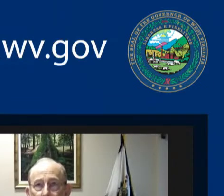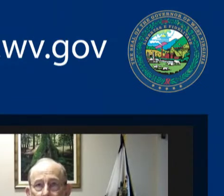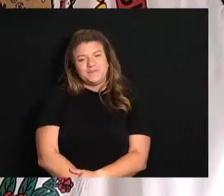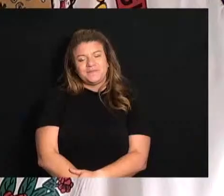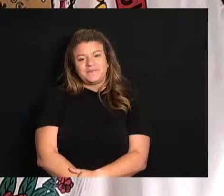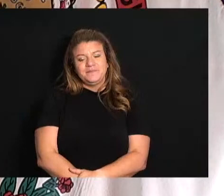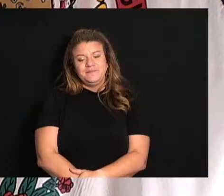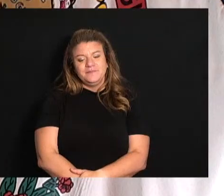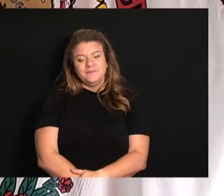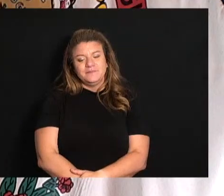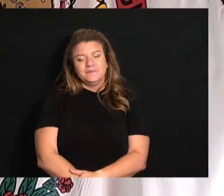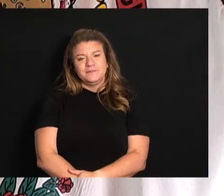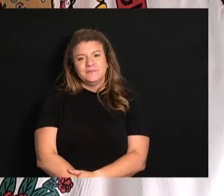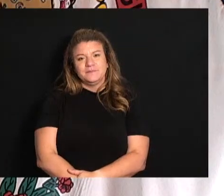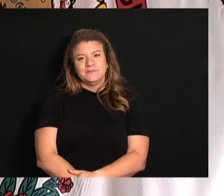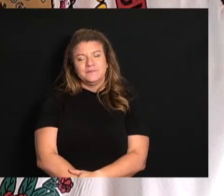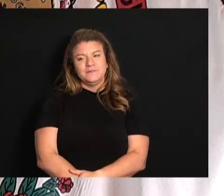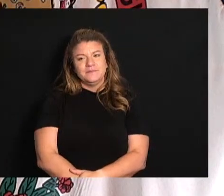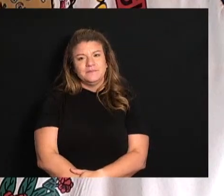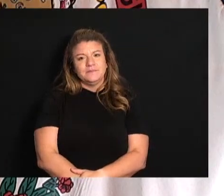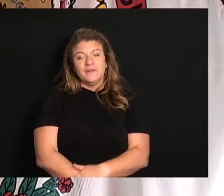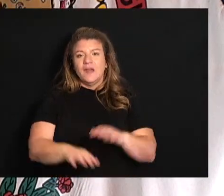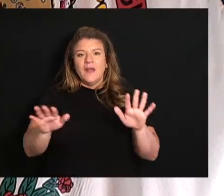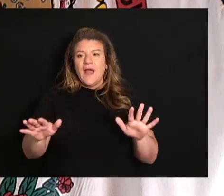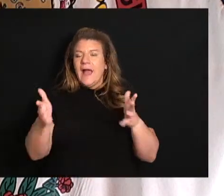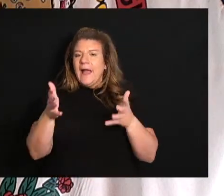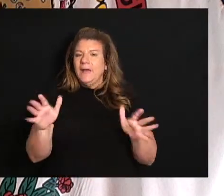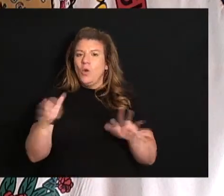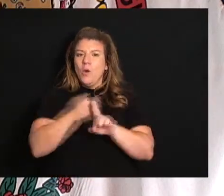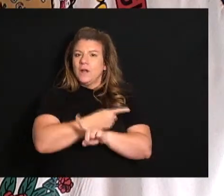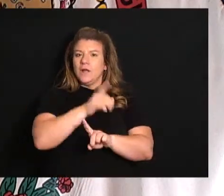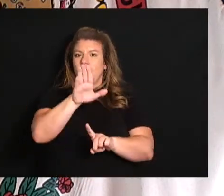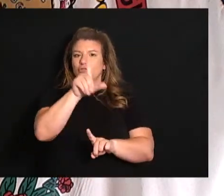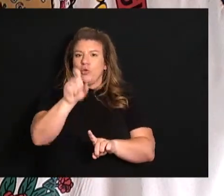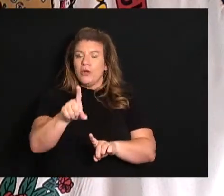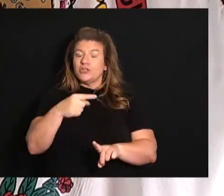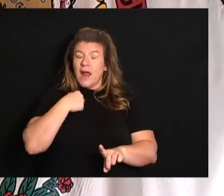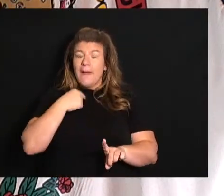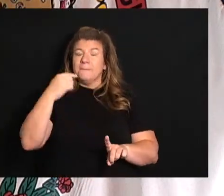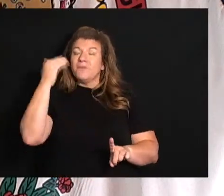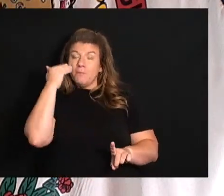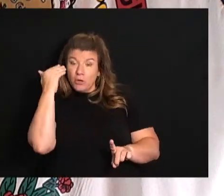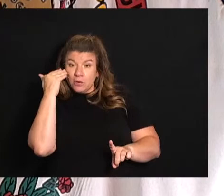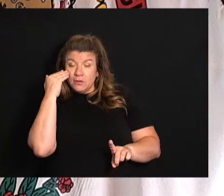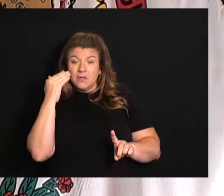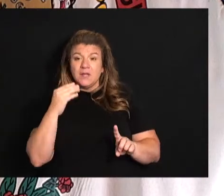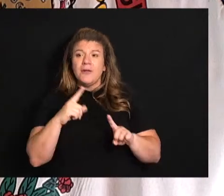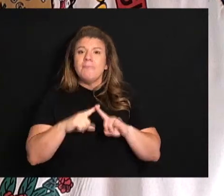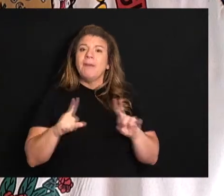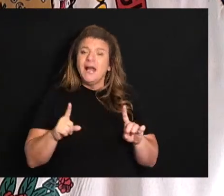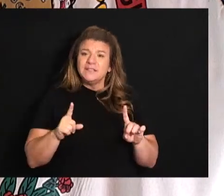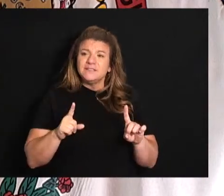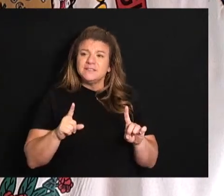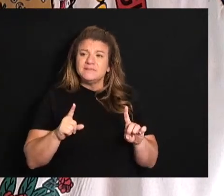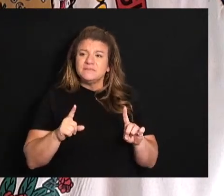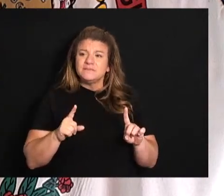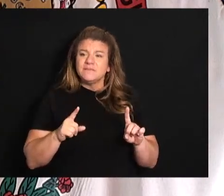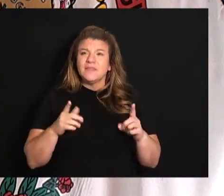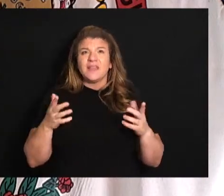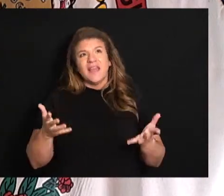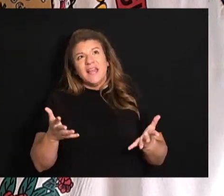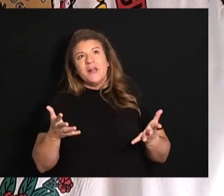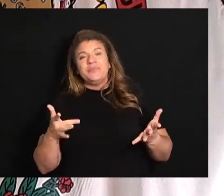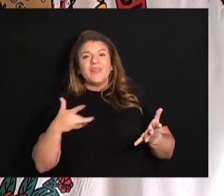Kenny, and I'm doing anything but dodging this because I'm very familiar. I think it's